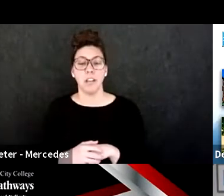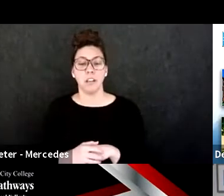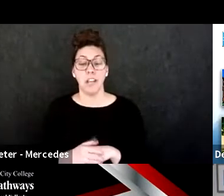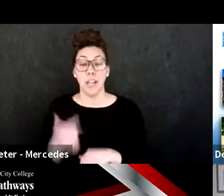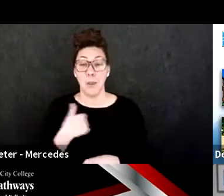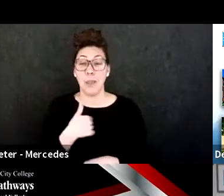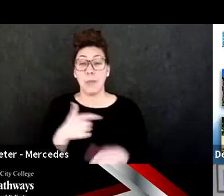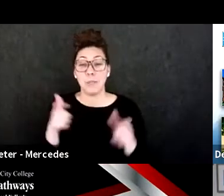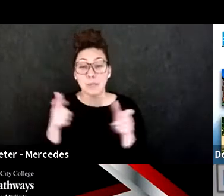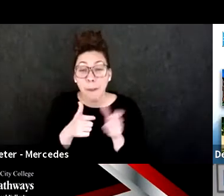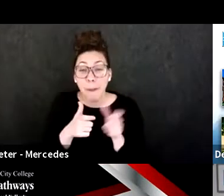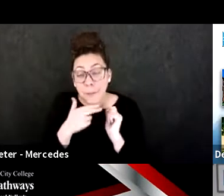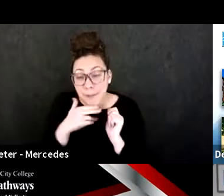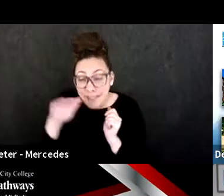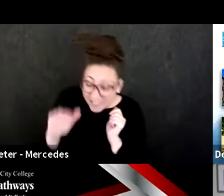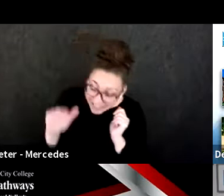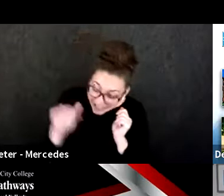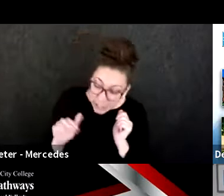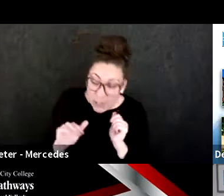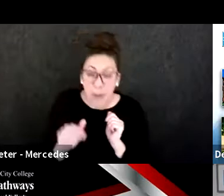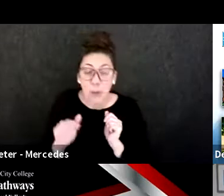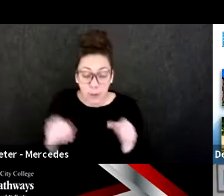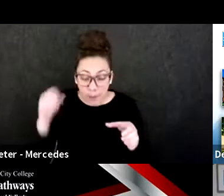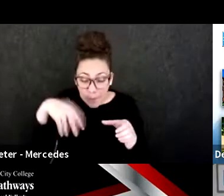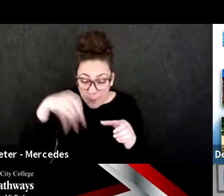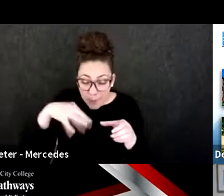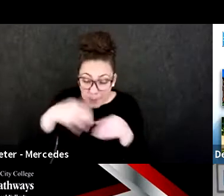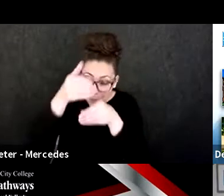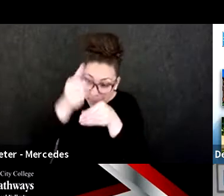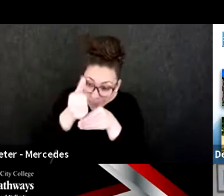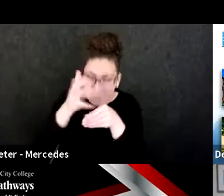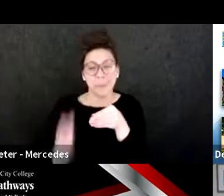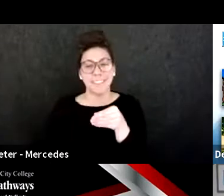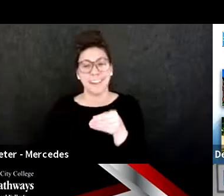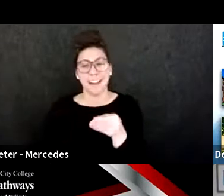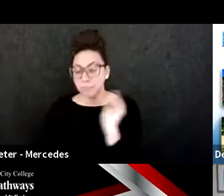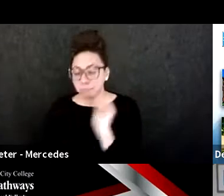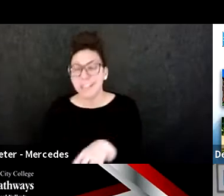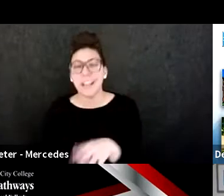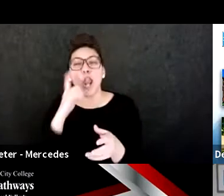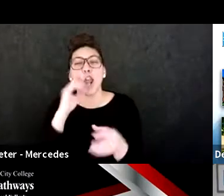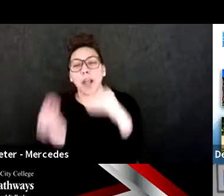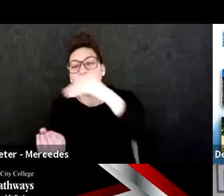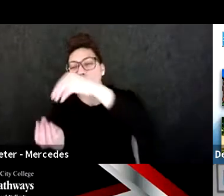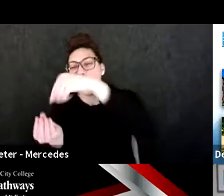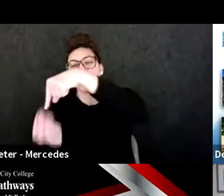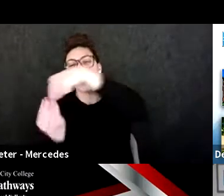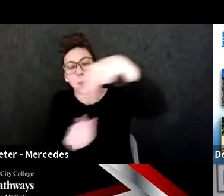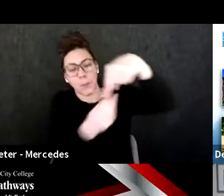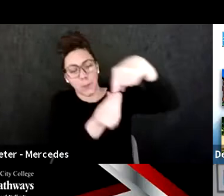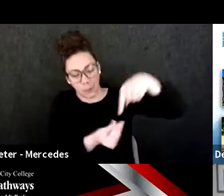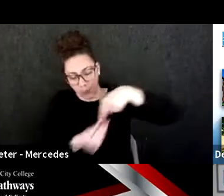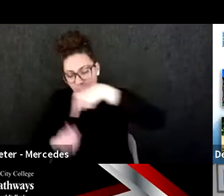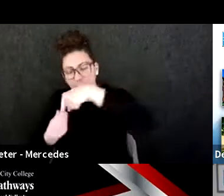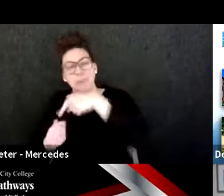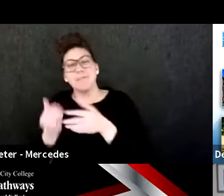four rubber tips in a bag and staple it together. And those tips would go on the bottom of the rack so they didn't scratch the floor. So we were pretty young. My youngest